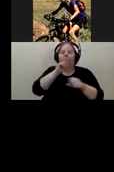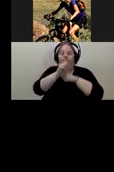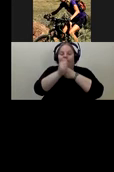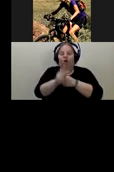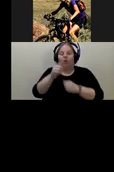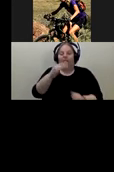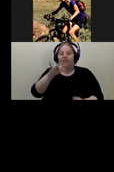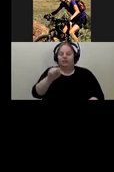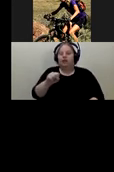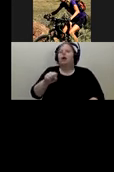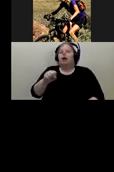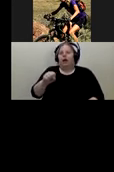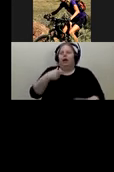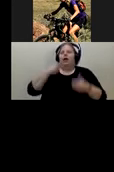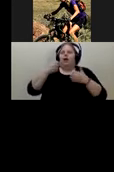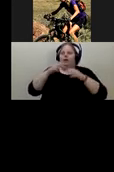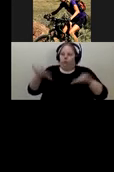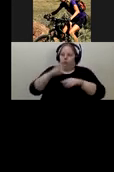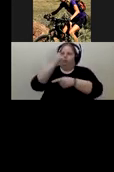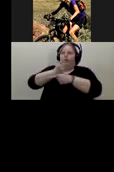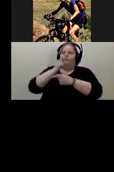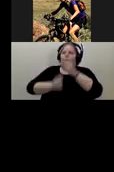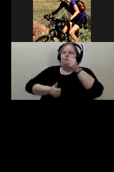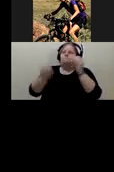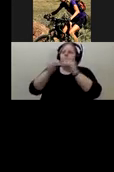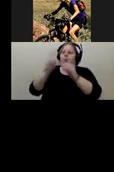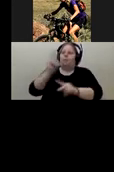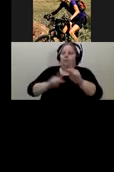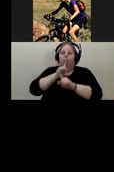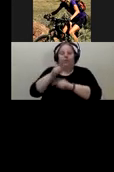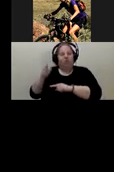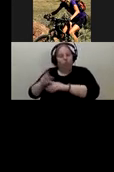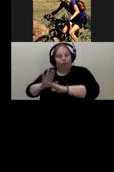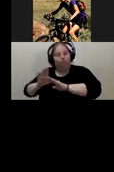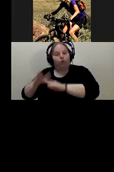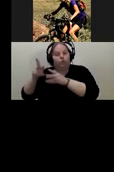for the greater number of people, you would push the person.